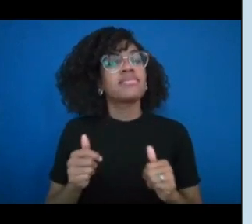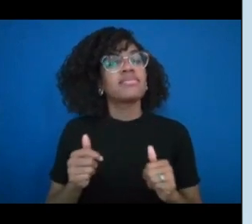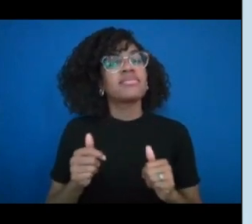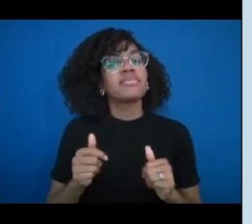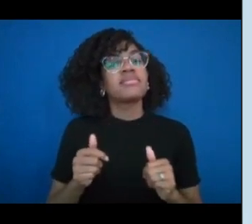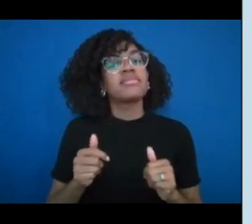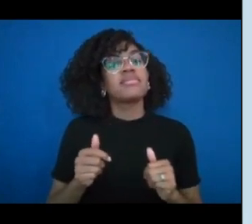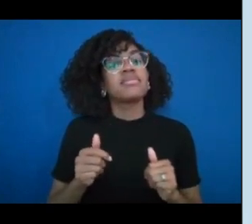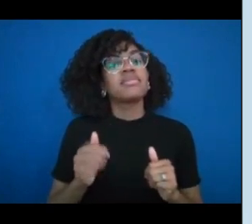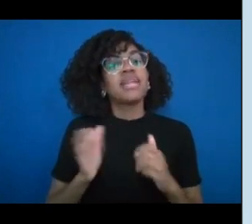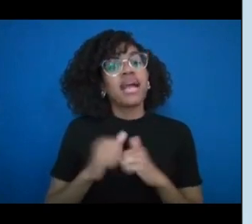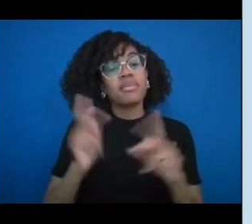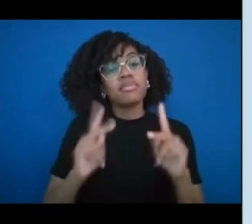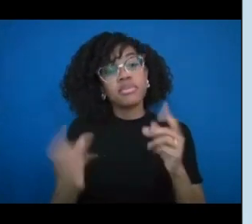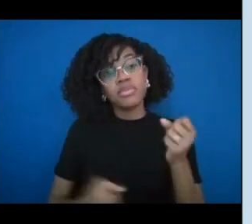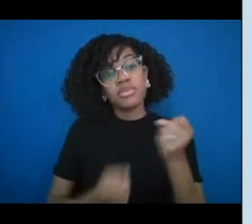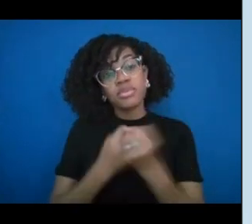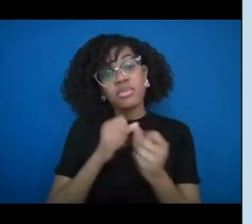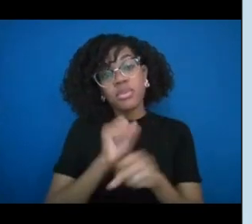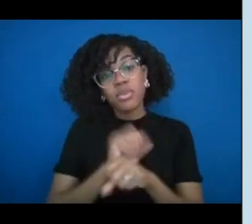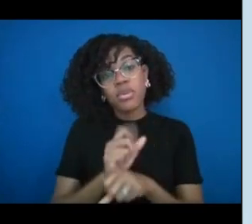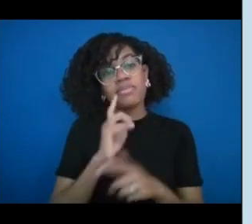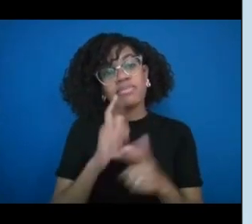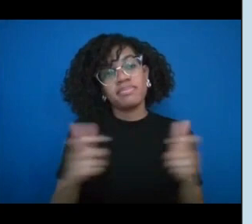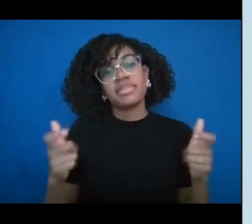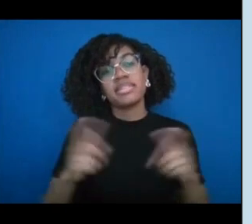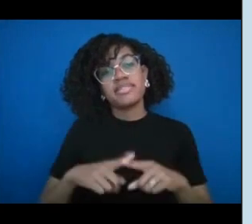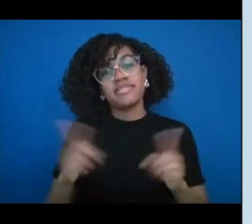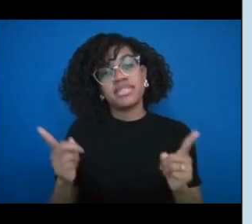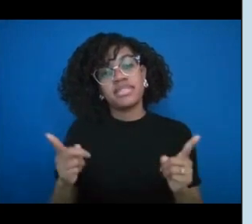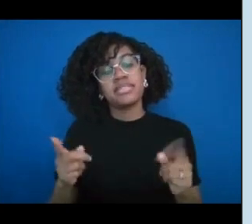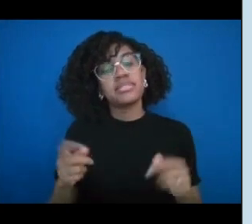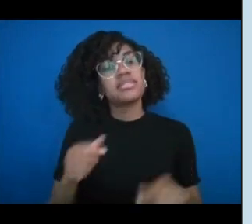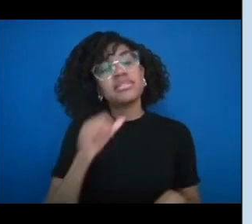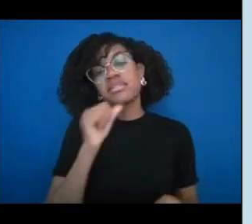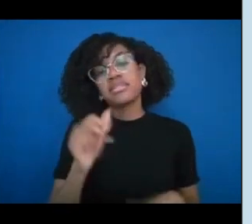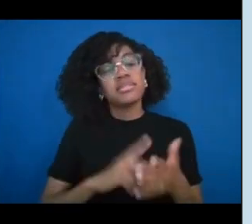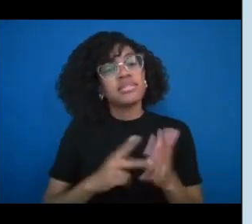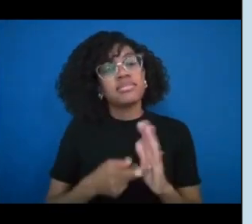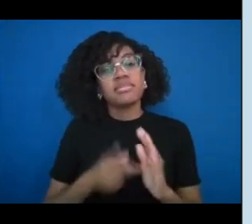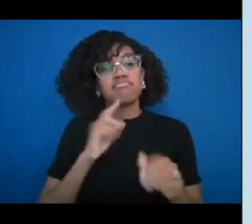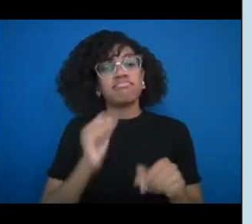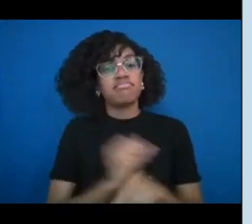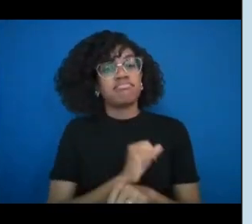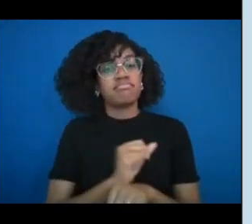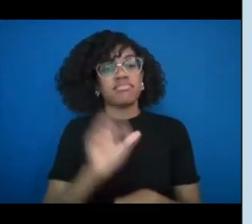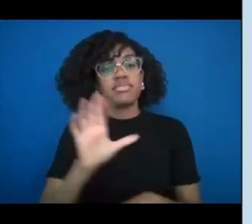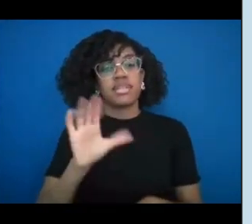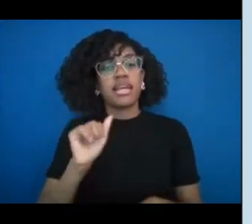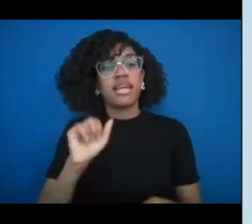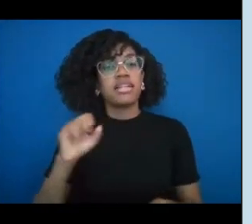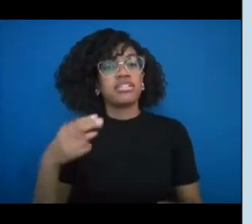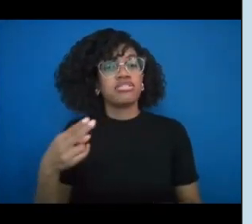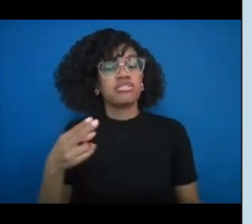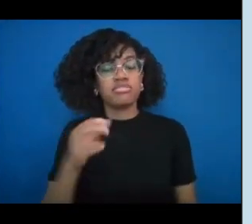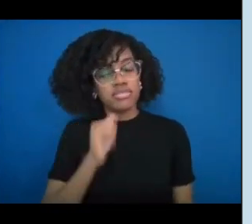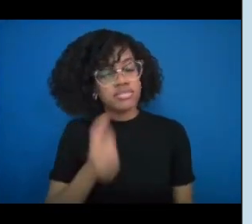work can make a big difference. This doesn't necessarily mean actual cash. It could